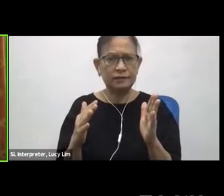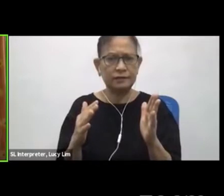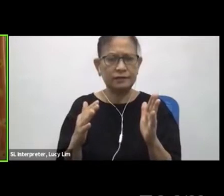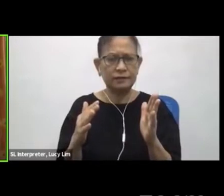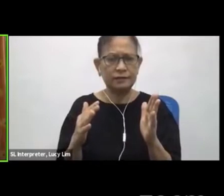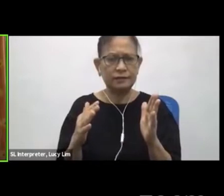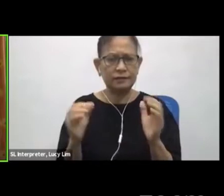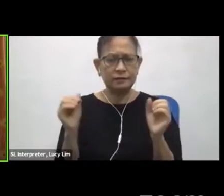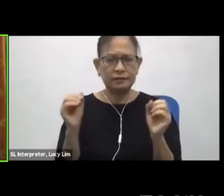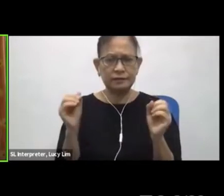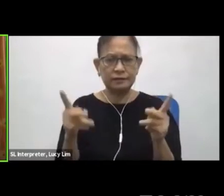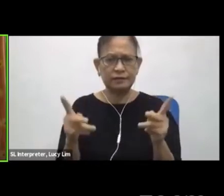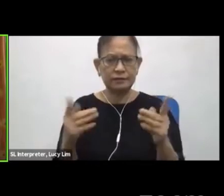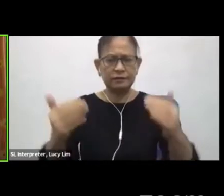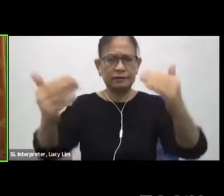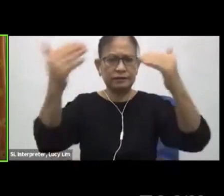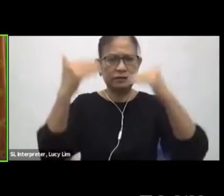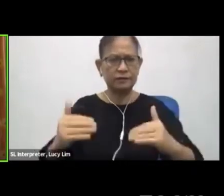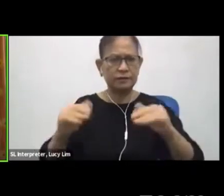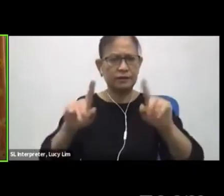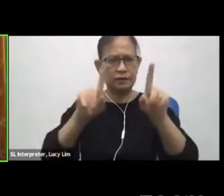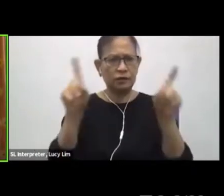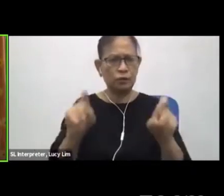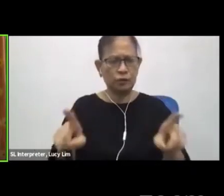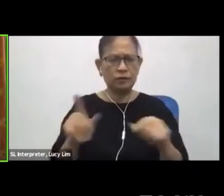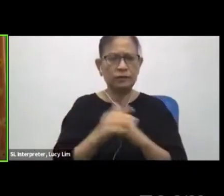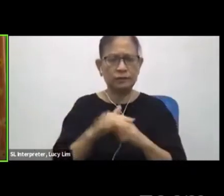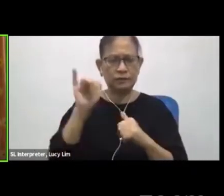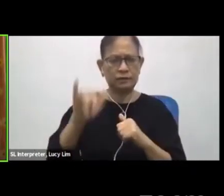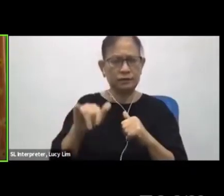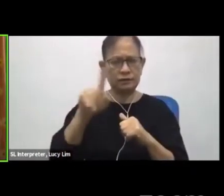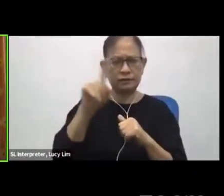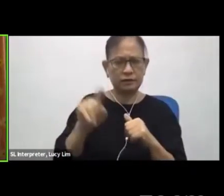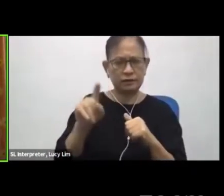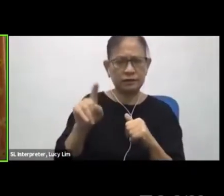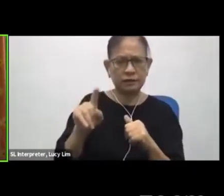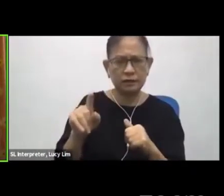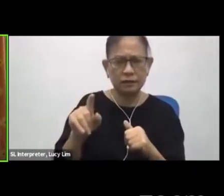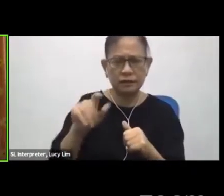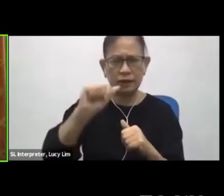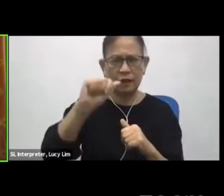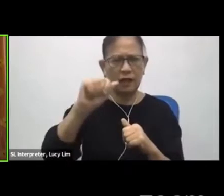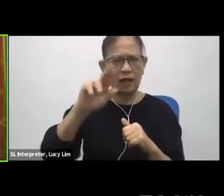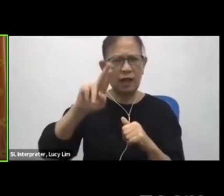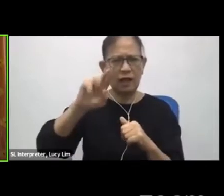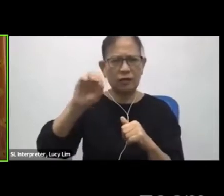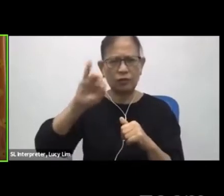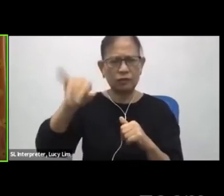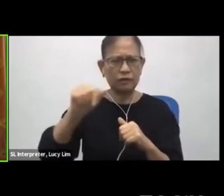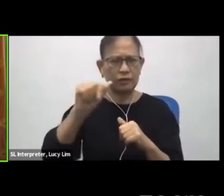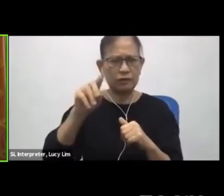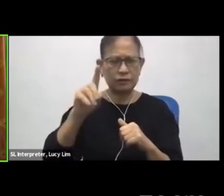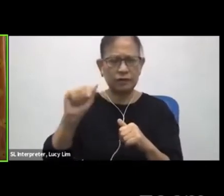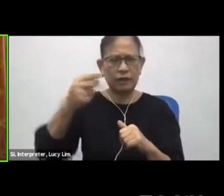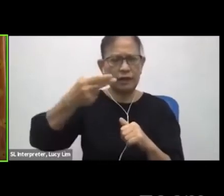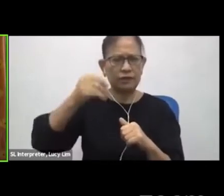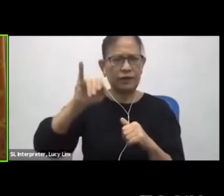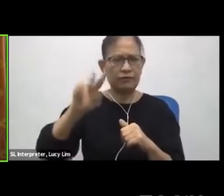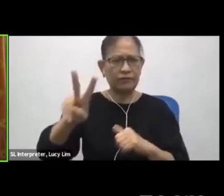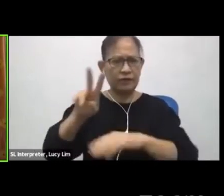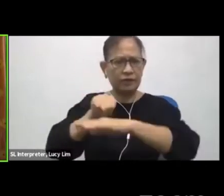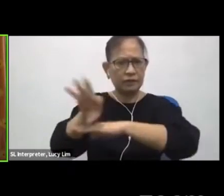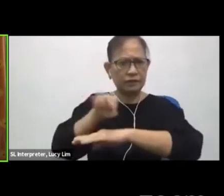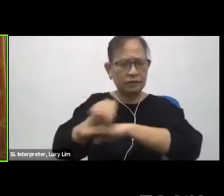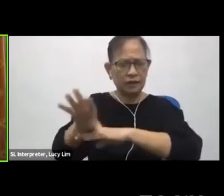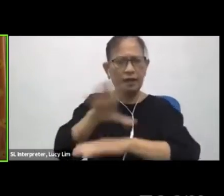Okay, we move on to the next question. This is a question from Artemis Arojado, who is HIV counselor and a